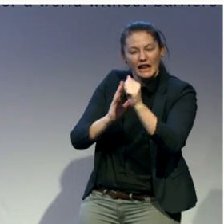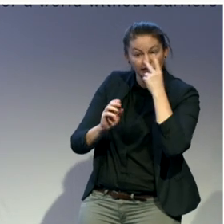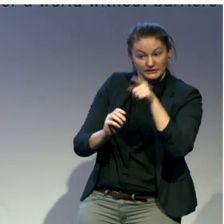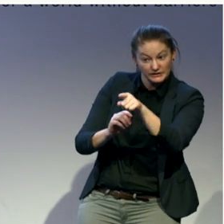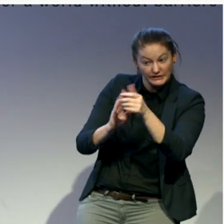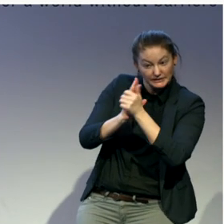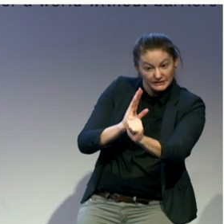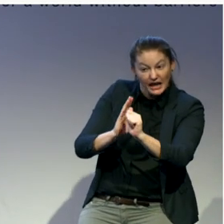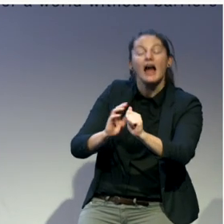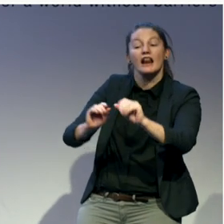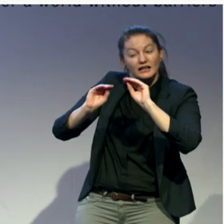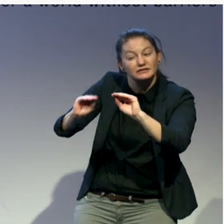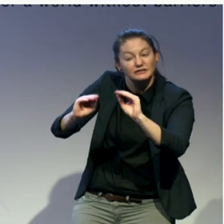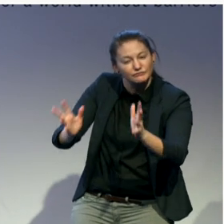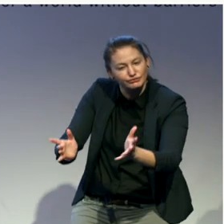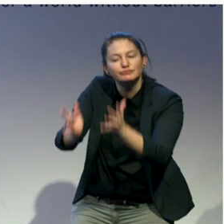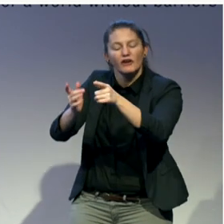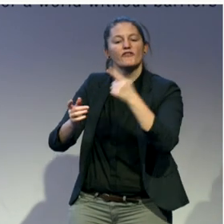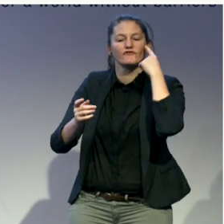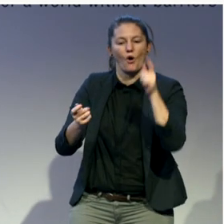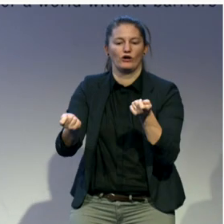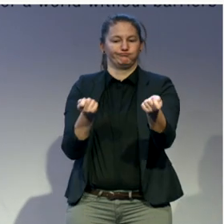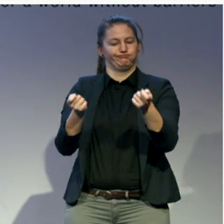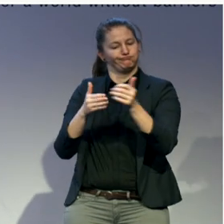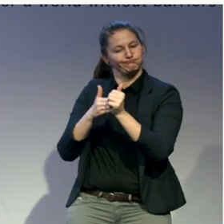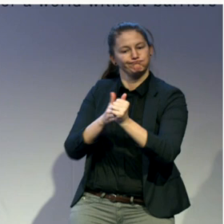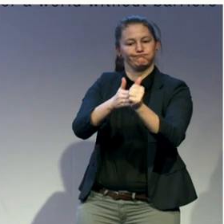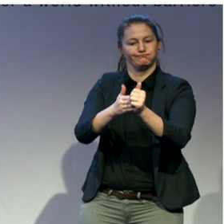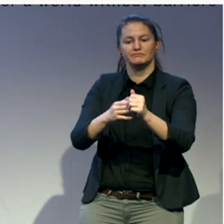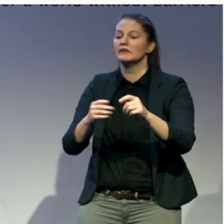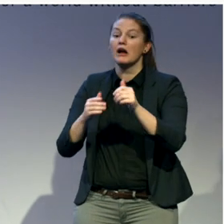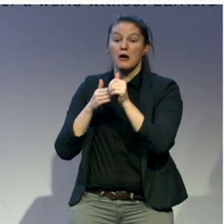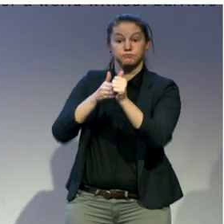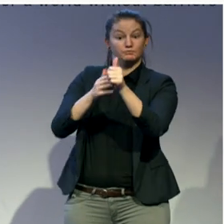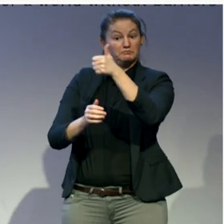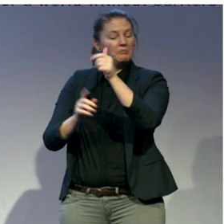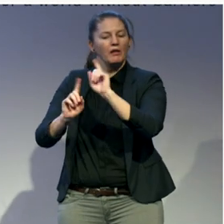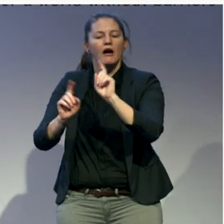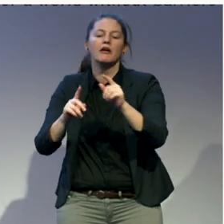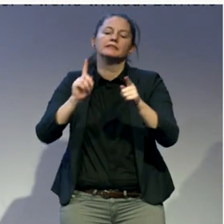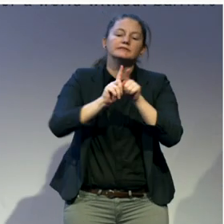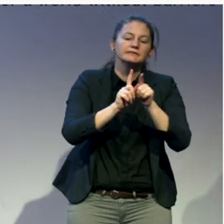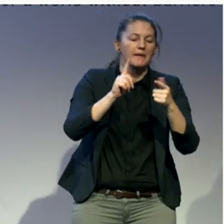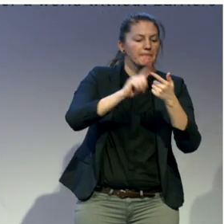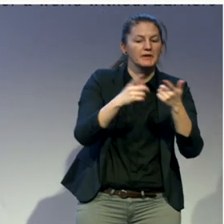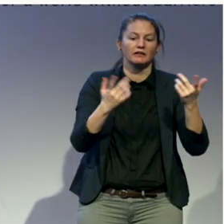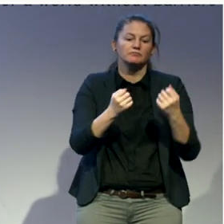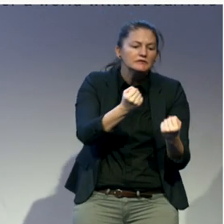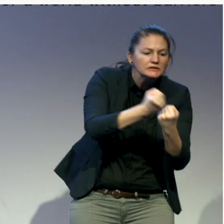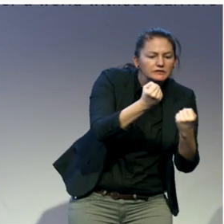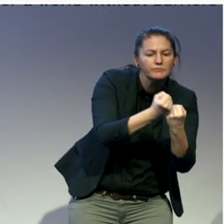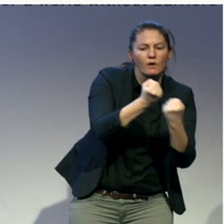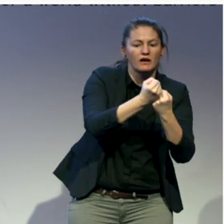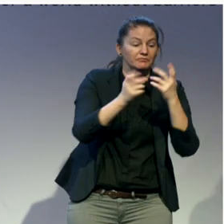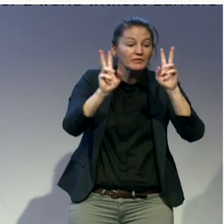only leadership, but also on things like first aid and sexuality. And I heard this story about a woman